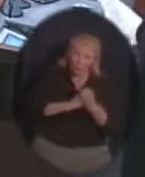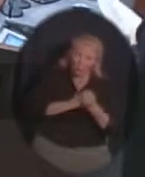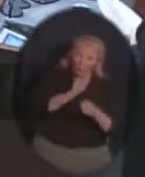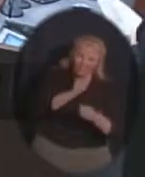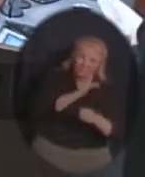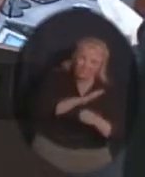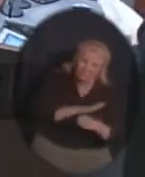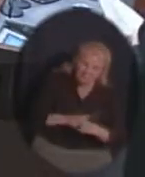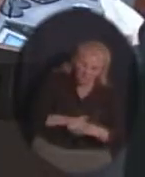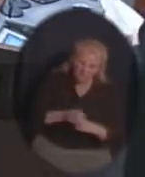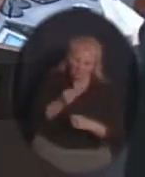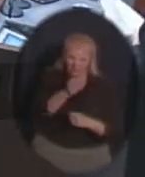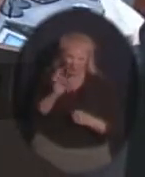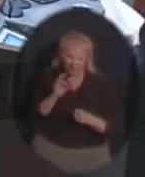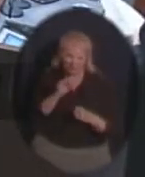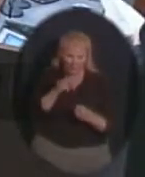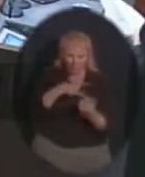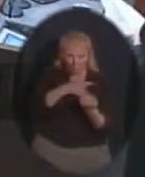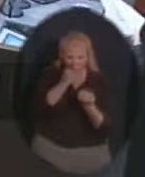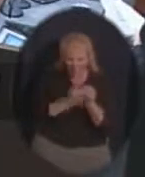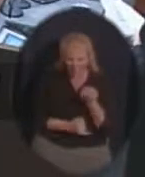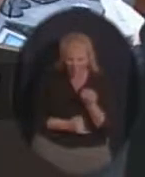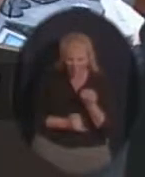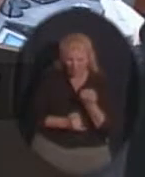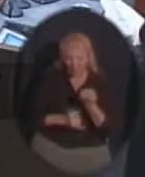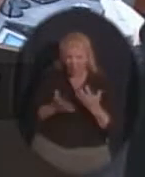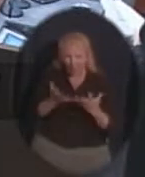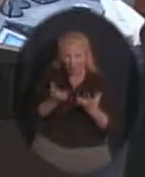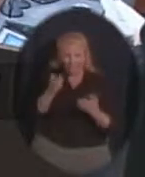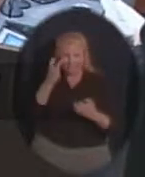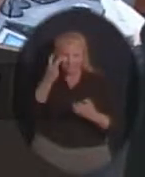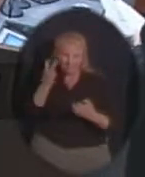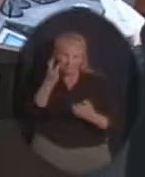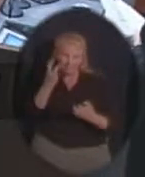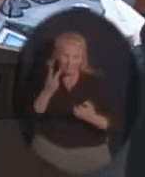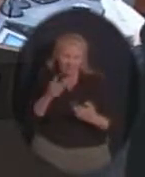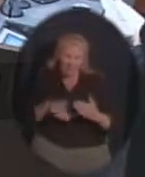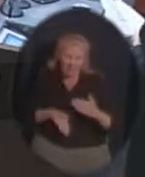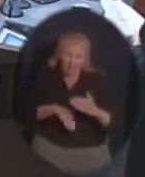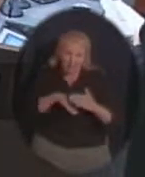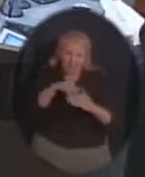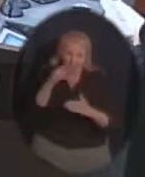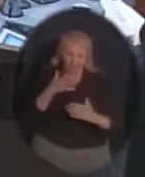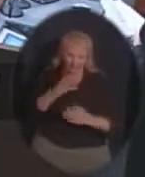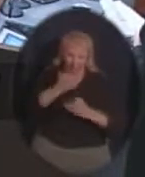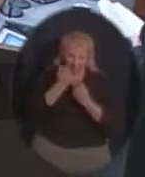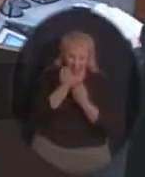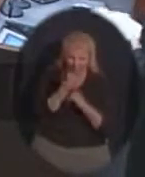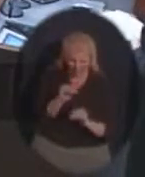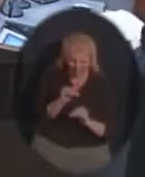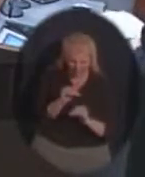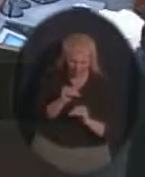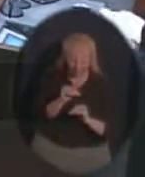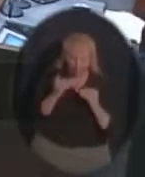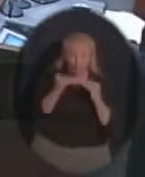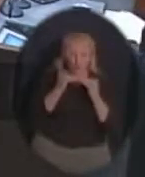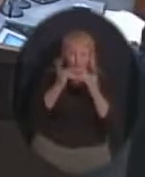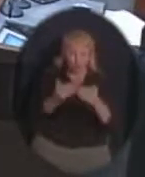they would like to see at least this limited pilot go forward to see if we can address the